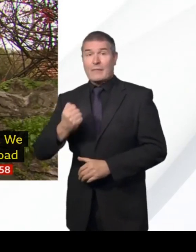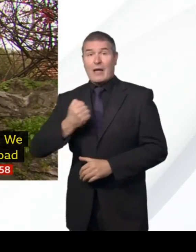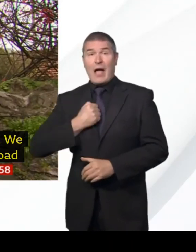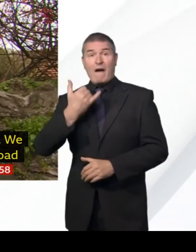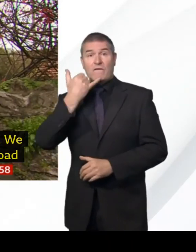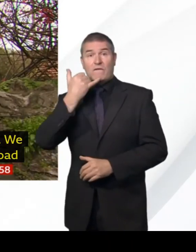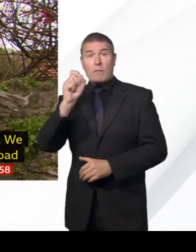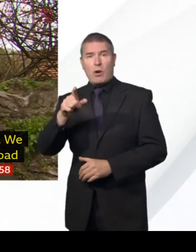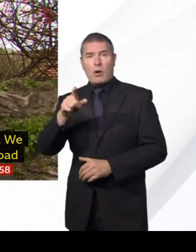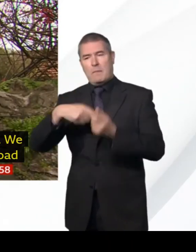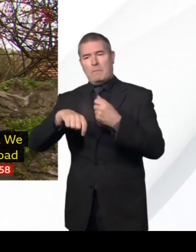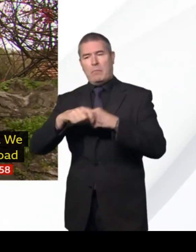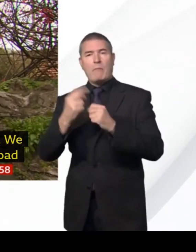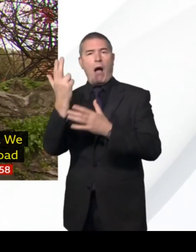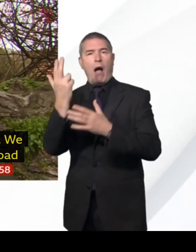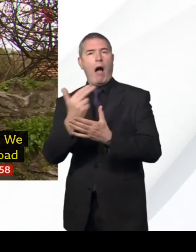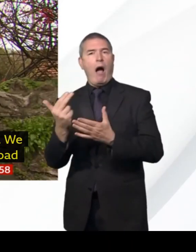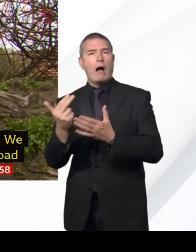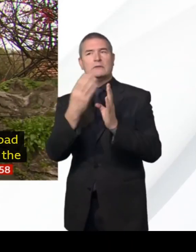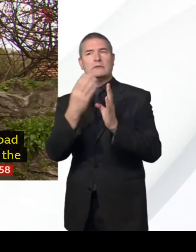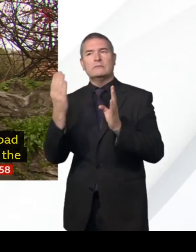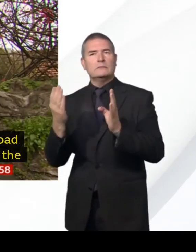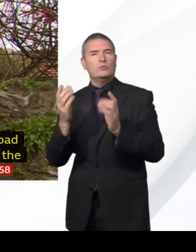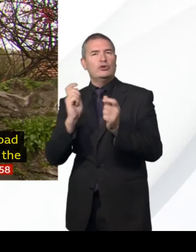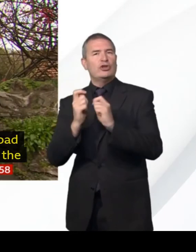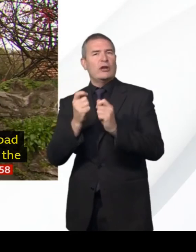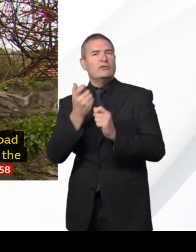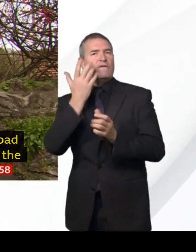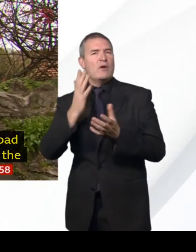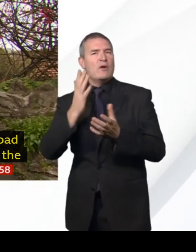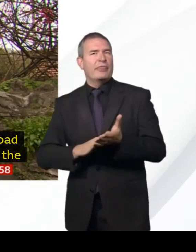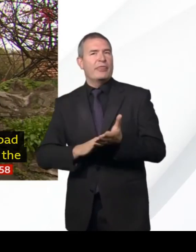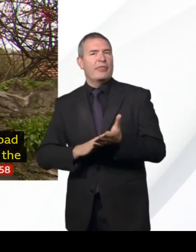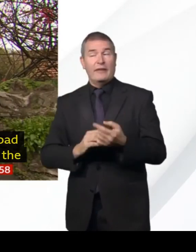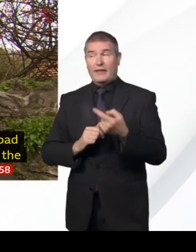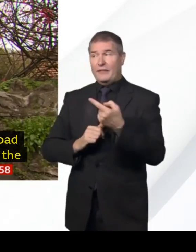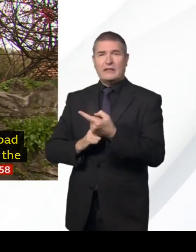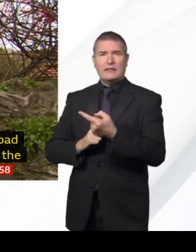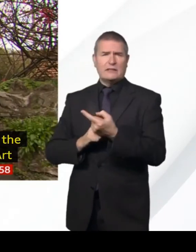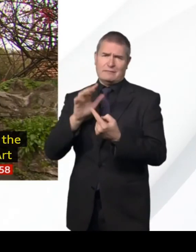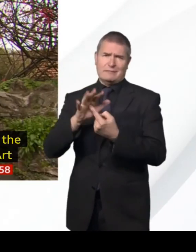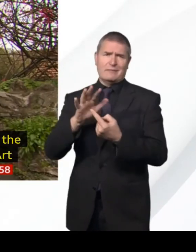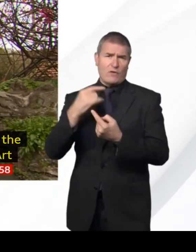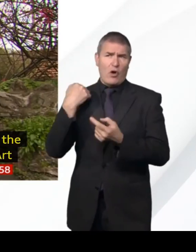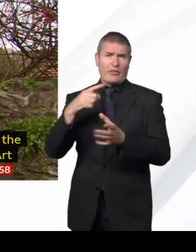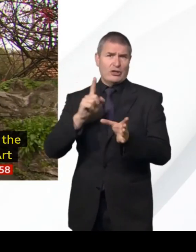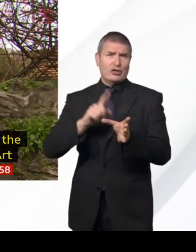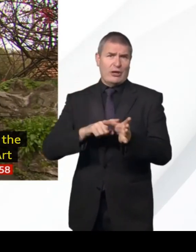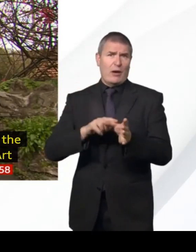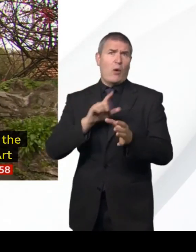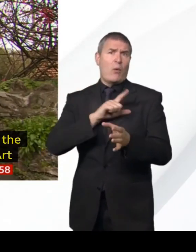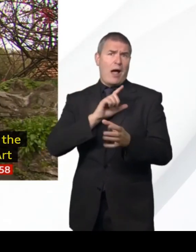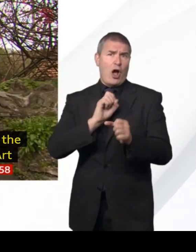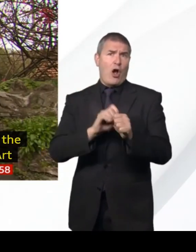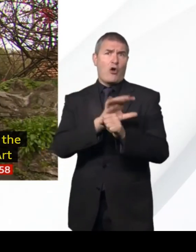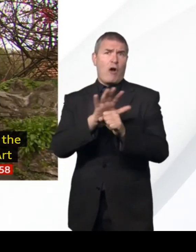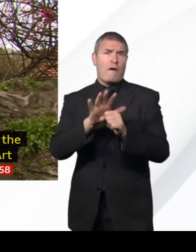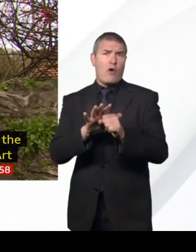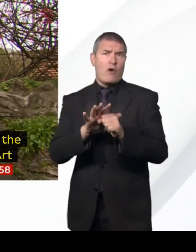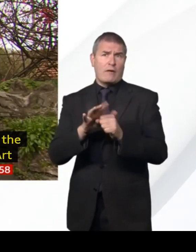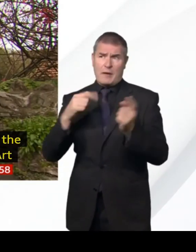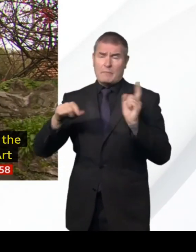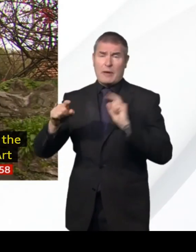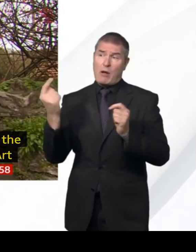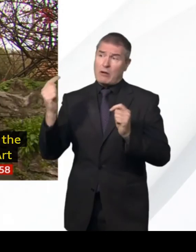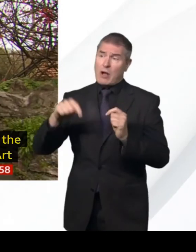it's a permanent installation. It changes monthly, and it's been a huge feature of lockdown. It's something people have incorporated in their daily walks, and it's something